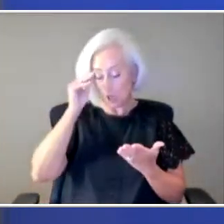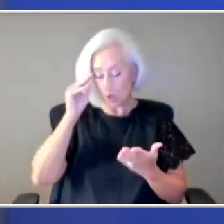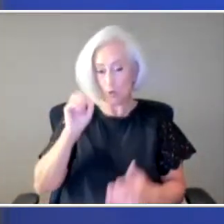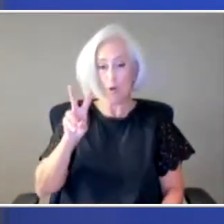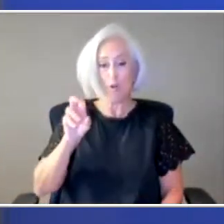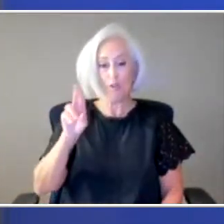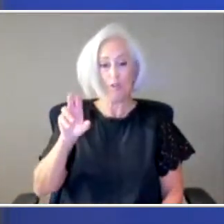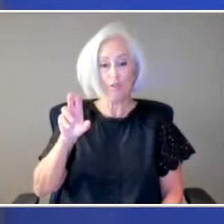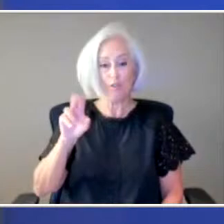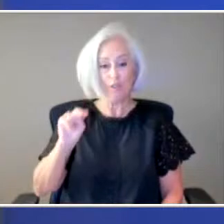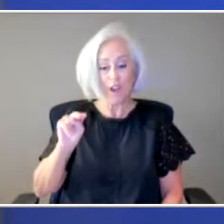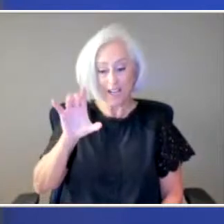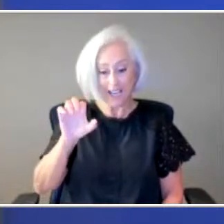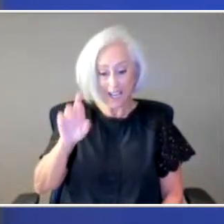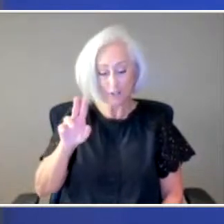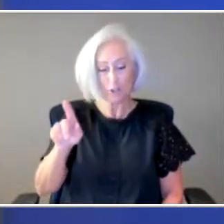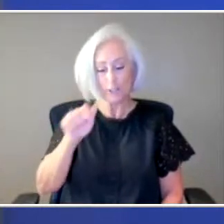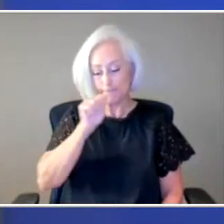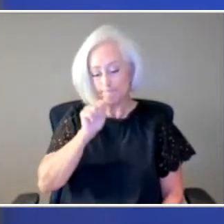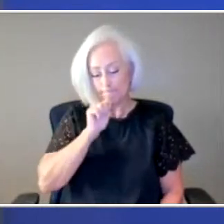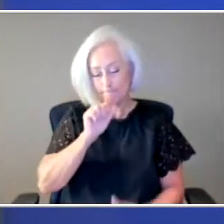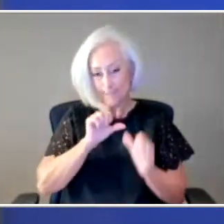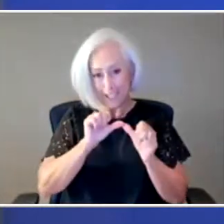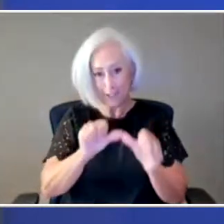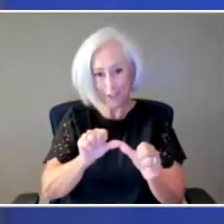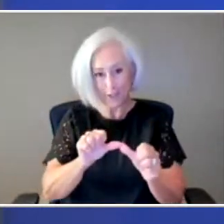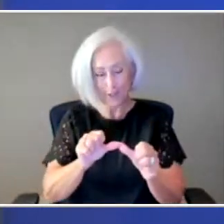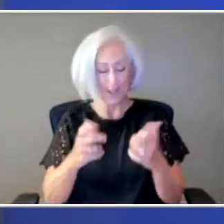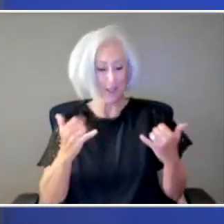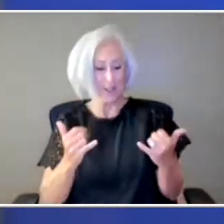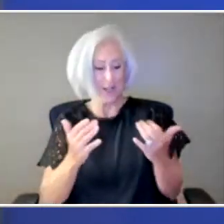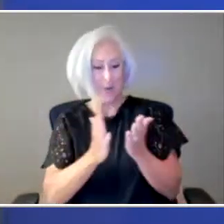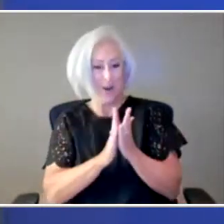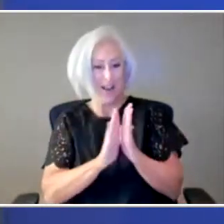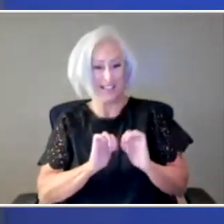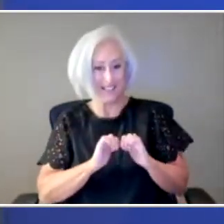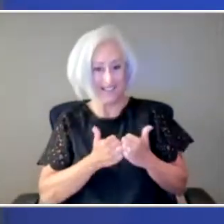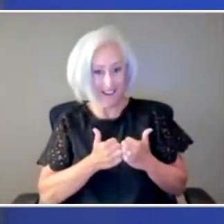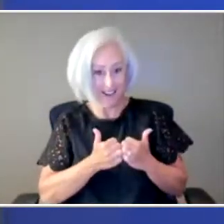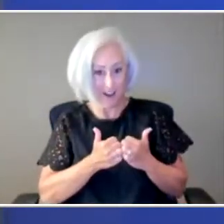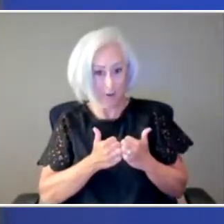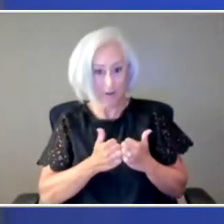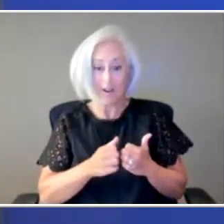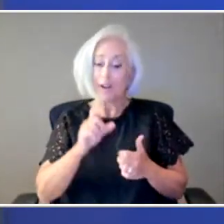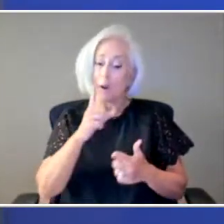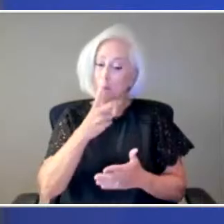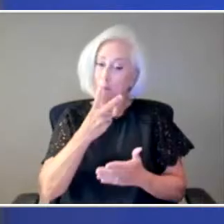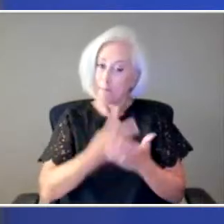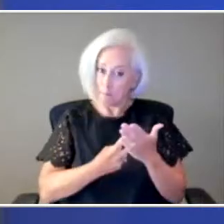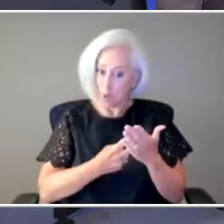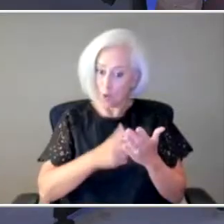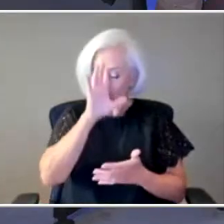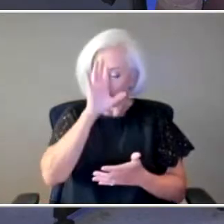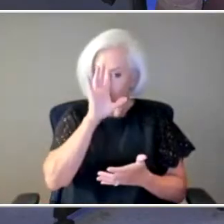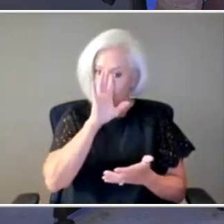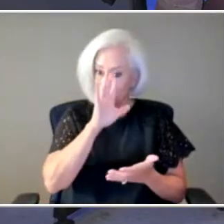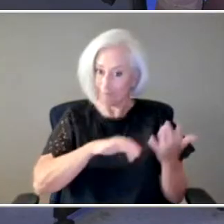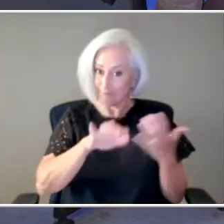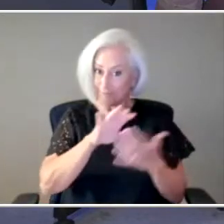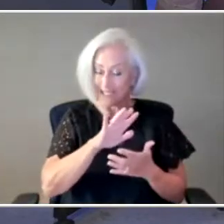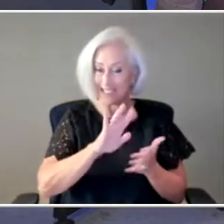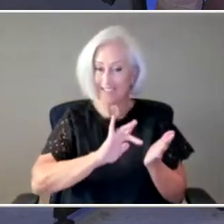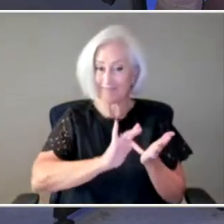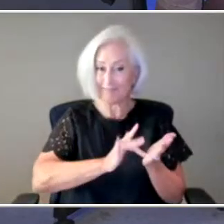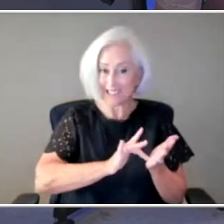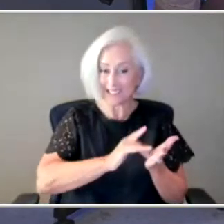asking how. And there is a spoiler alert because it was indeed a mix of both medicine and mindset. So happy to have Tracey Edmondson